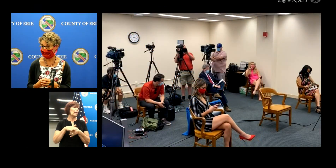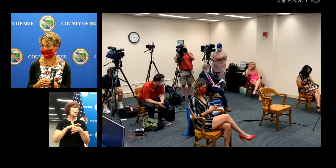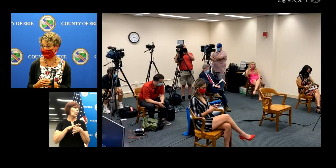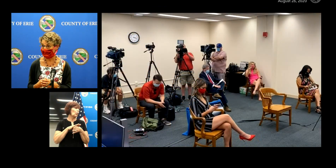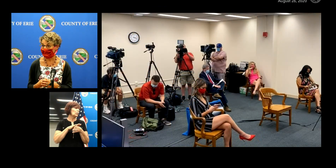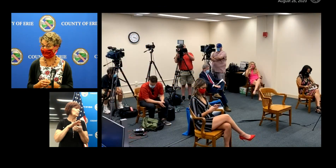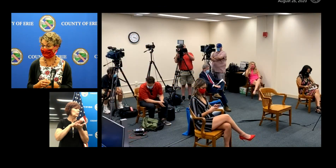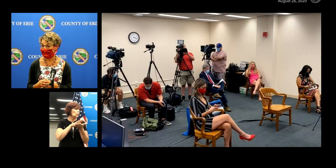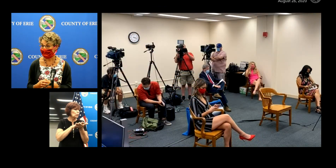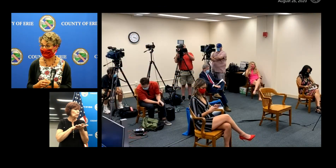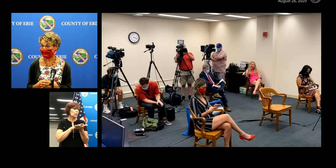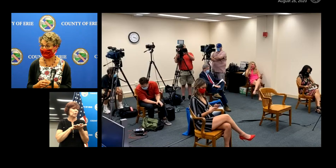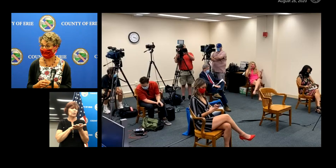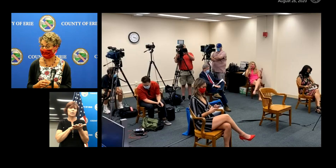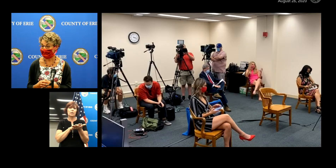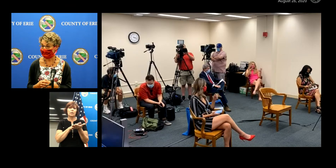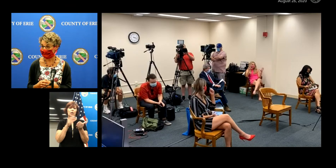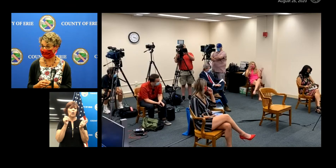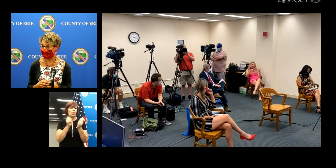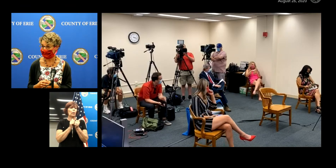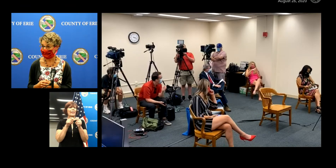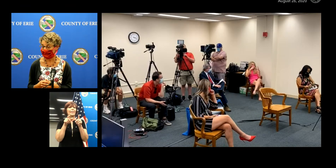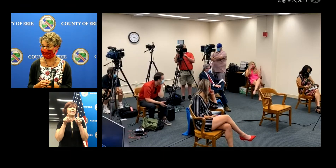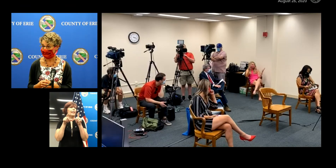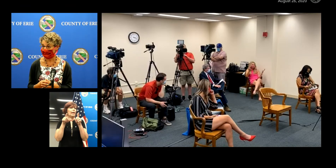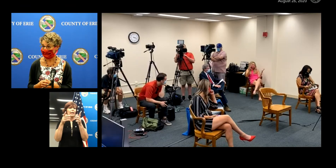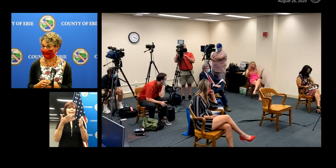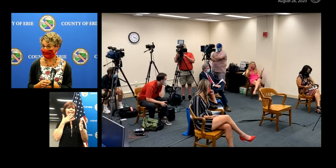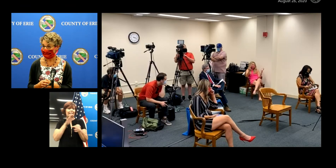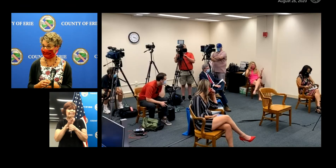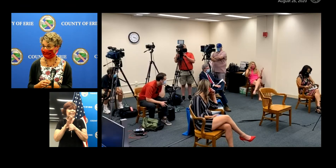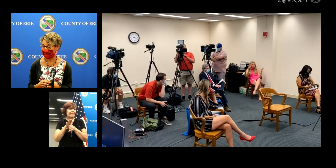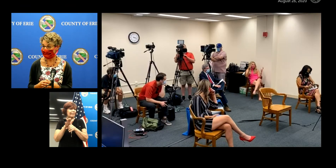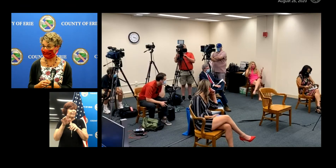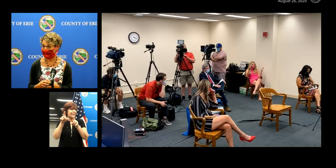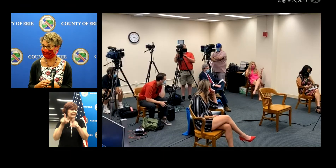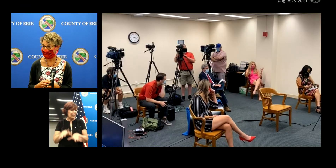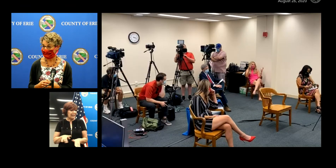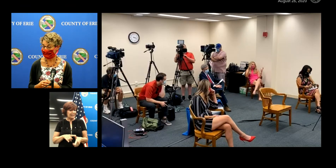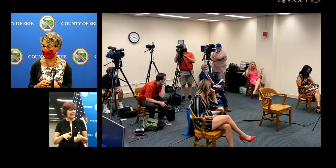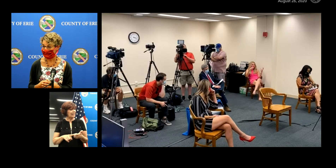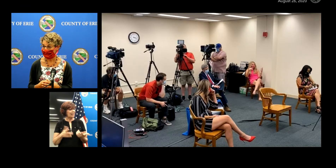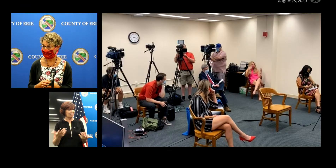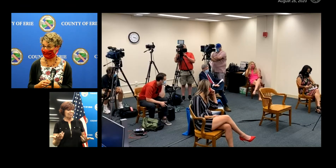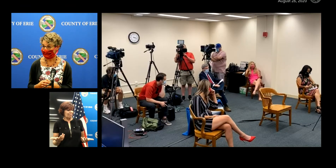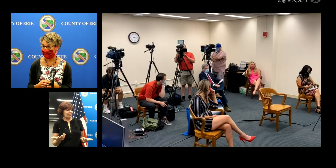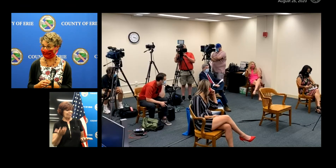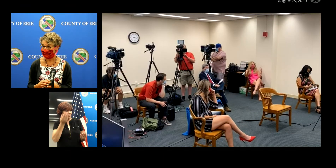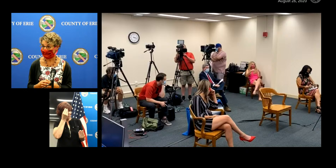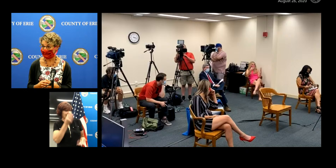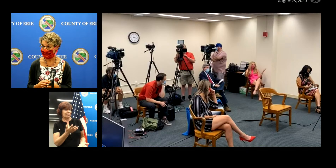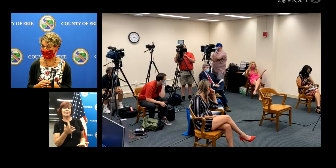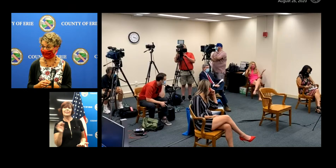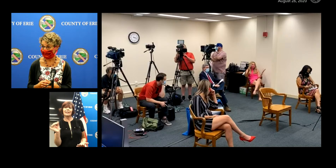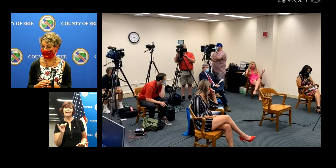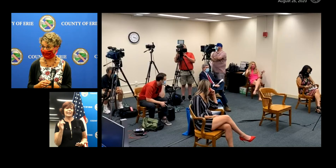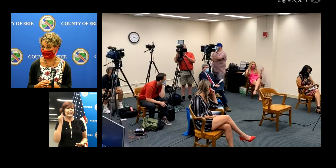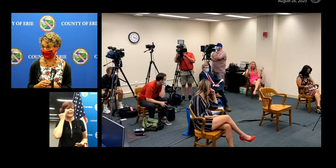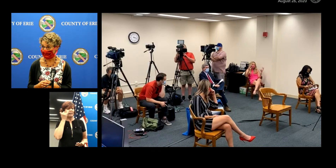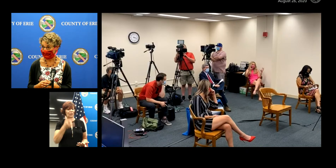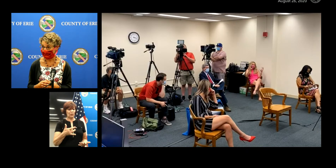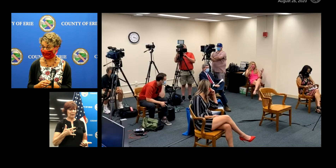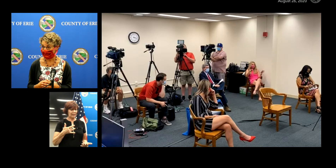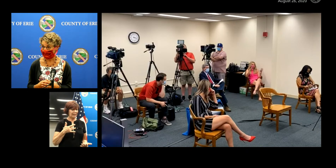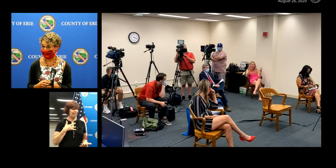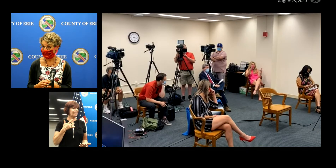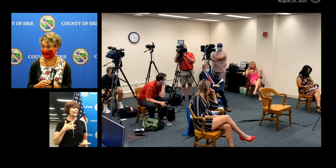private schools, with the test shortage, I mean, would you then just advise kind of what we've been doing this whole time, where if these kids feel